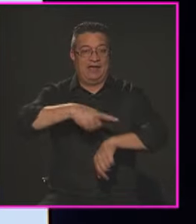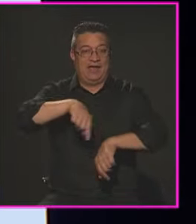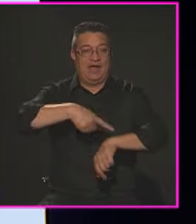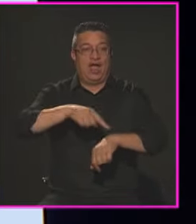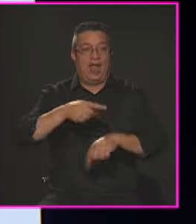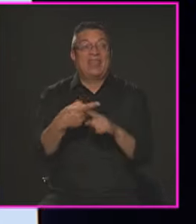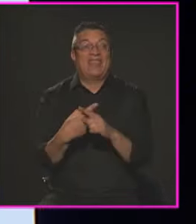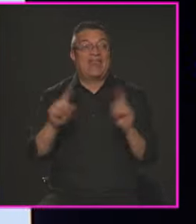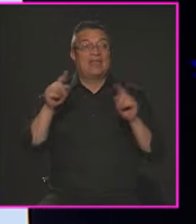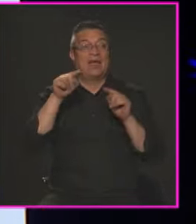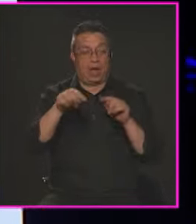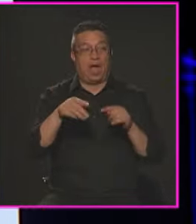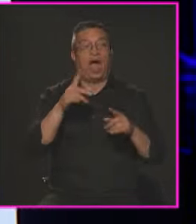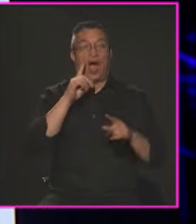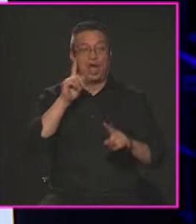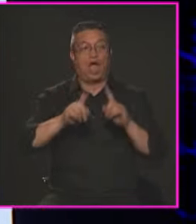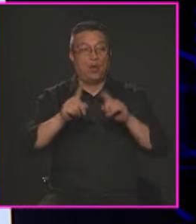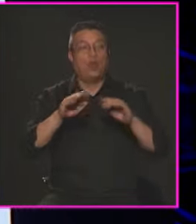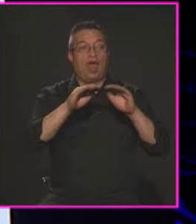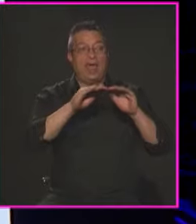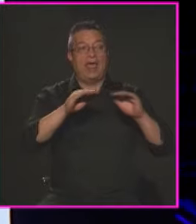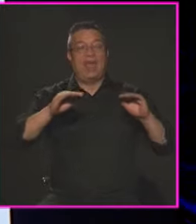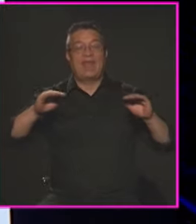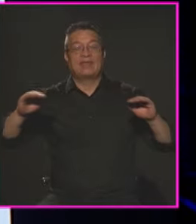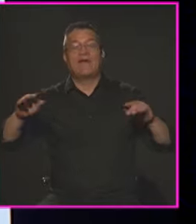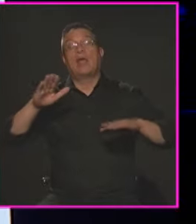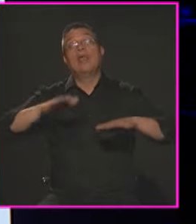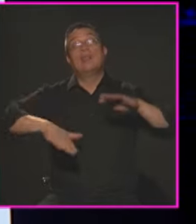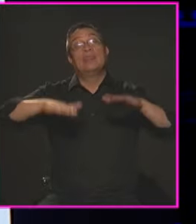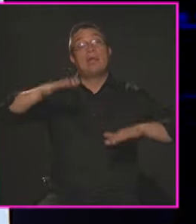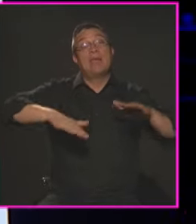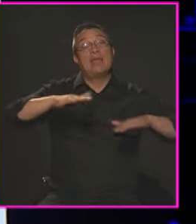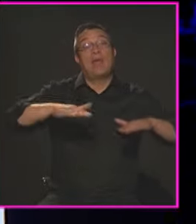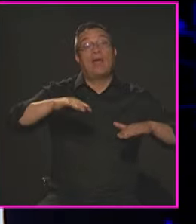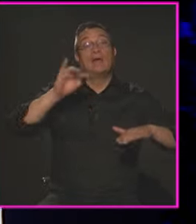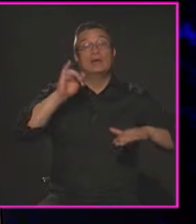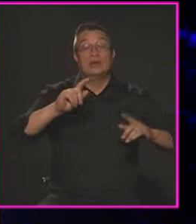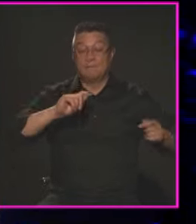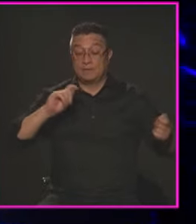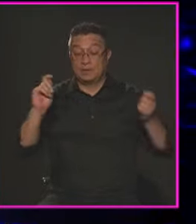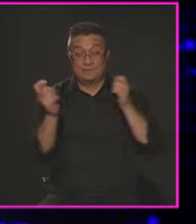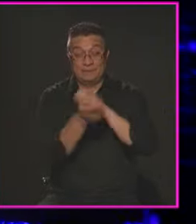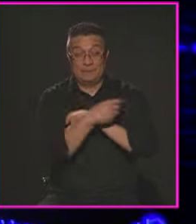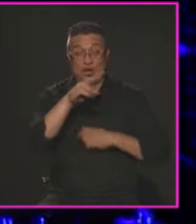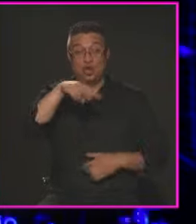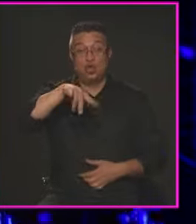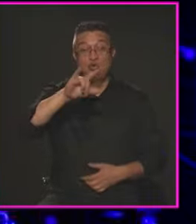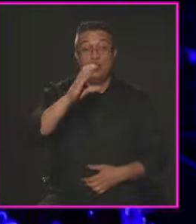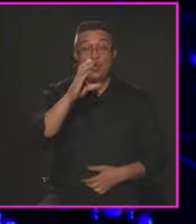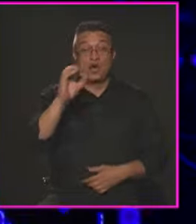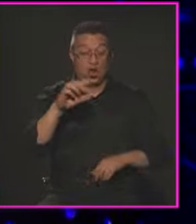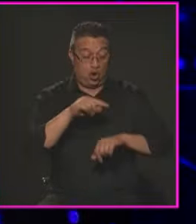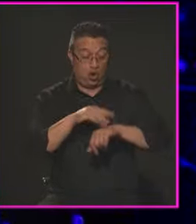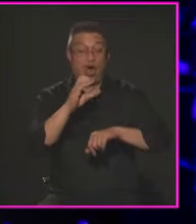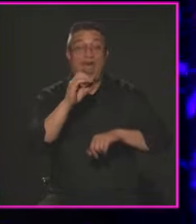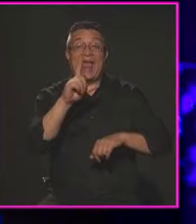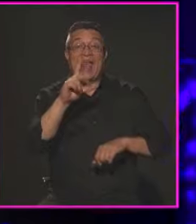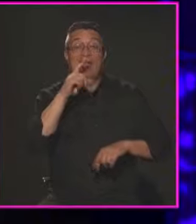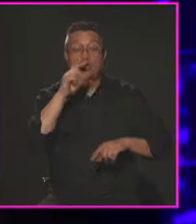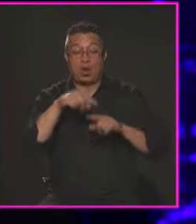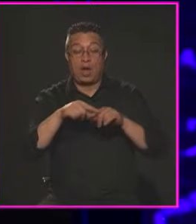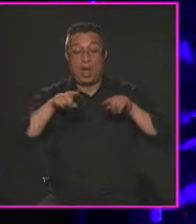state, stable state, depending on whether the spin of the nucleus and the spin of the electron are parallel or anti-parallel. And it